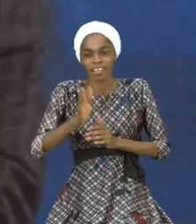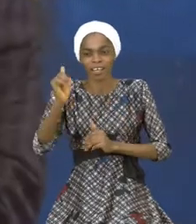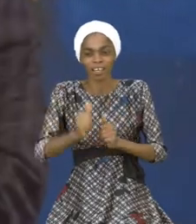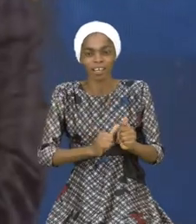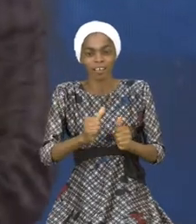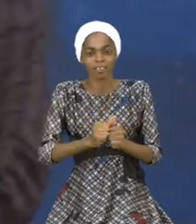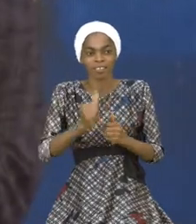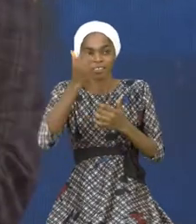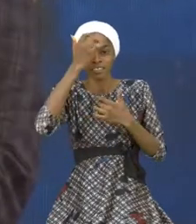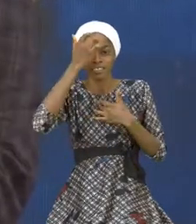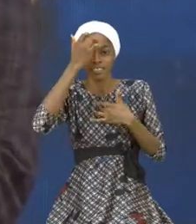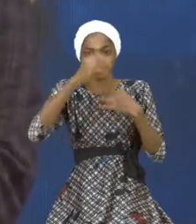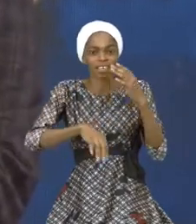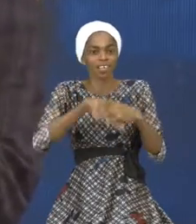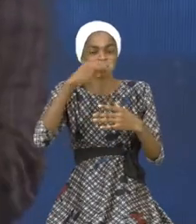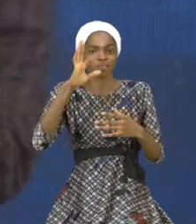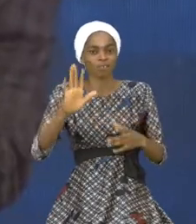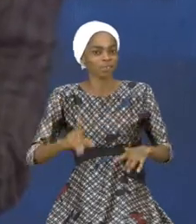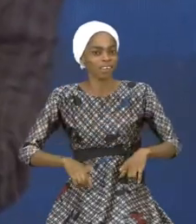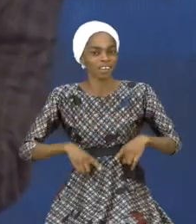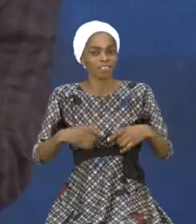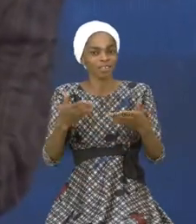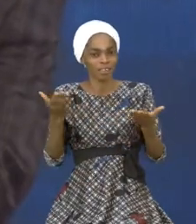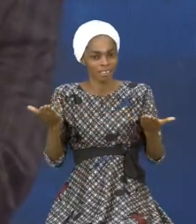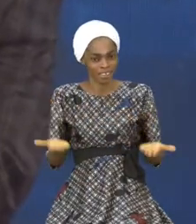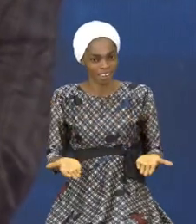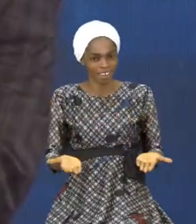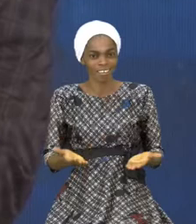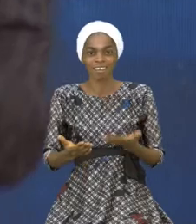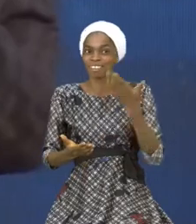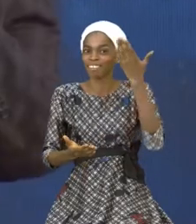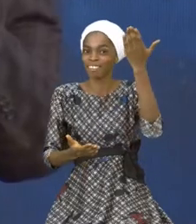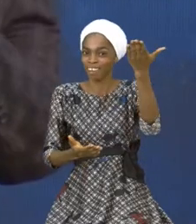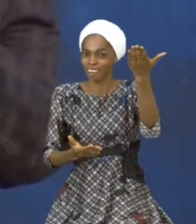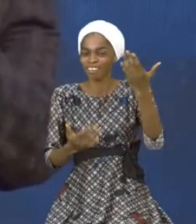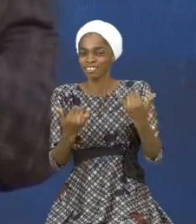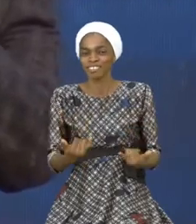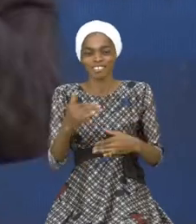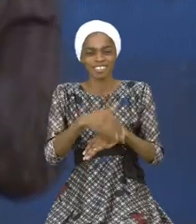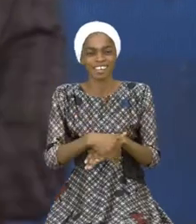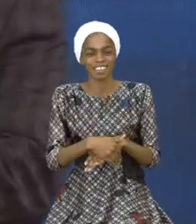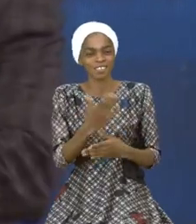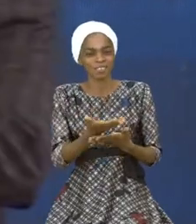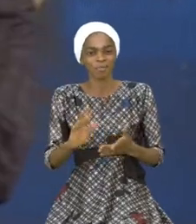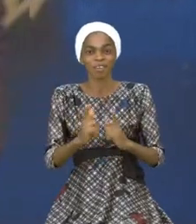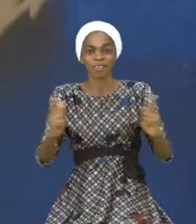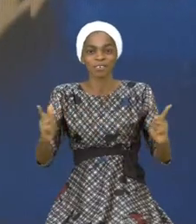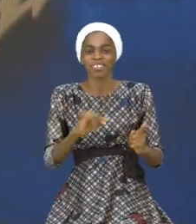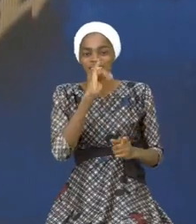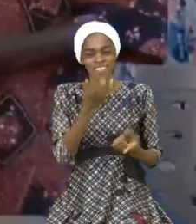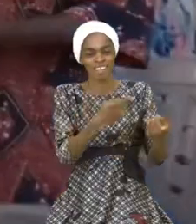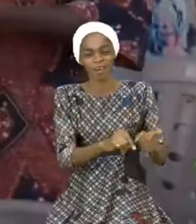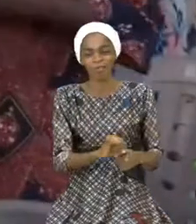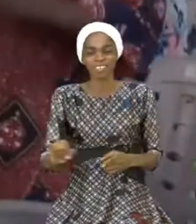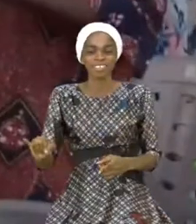sickness out of your life. Here and there, tonight, something great is happening.